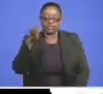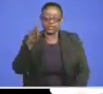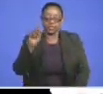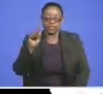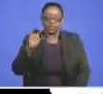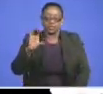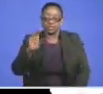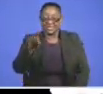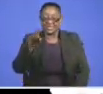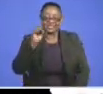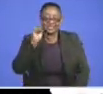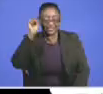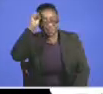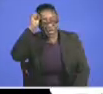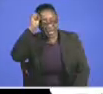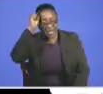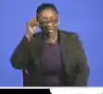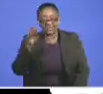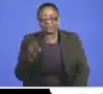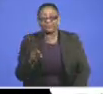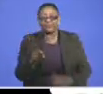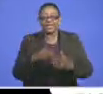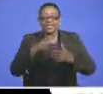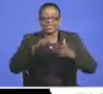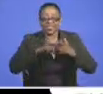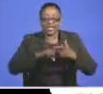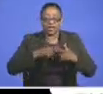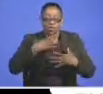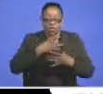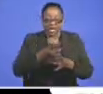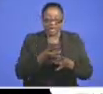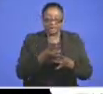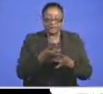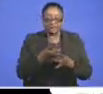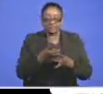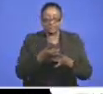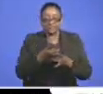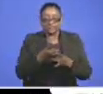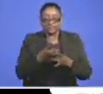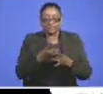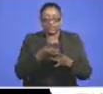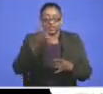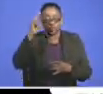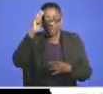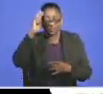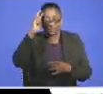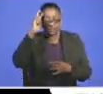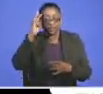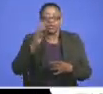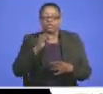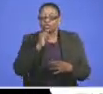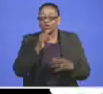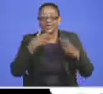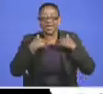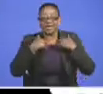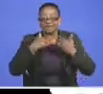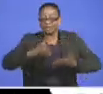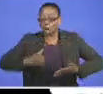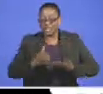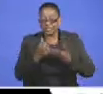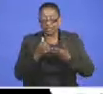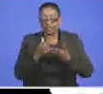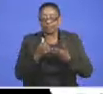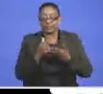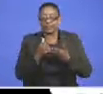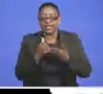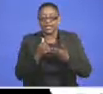wearing the gray sweater, and Webster of 2nd Street, the Grove, wearing the white shirt, were not represented by legal counsel. They're